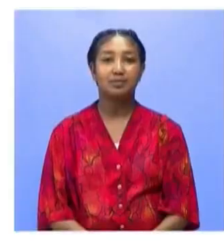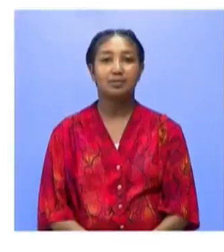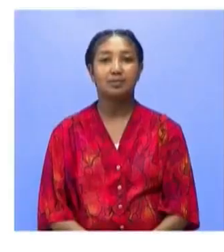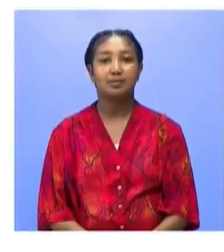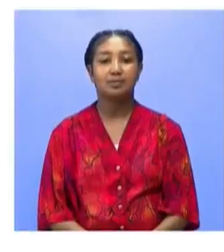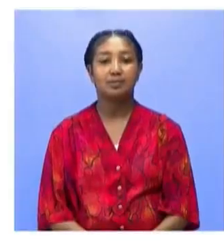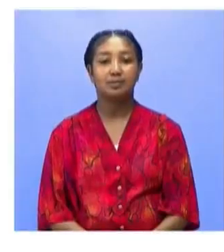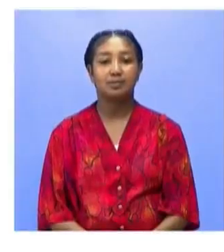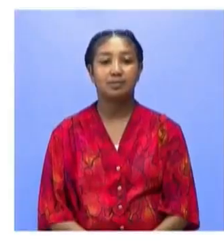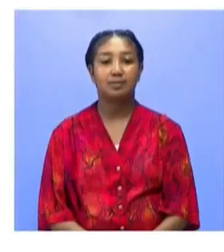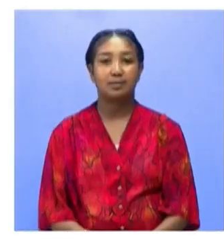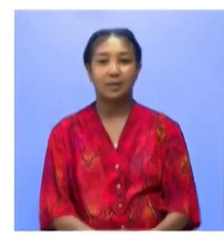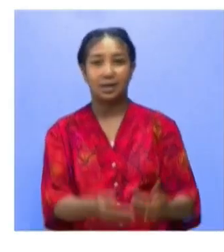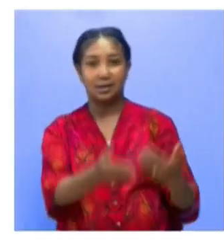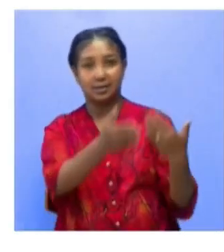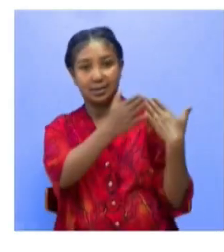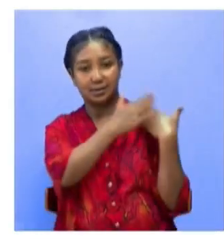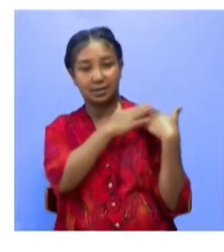Here it is the subject.